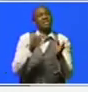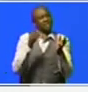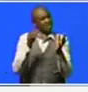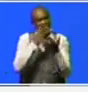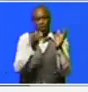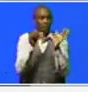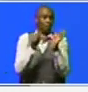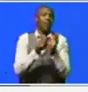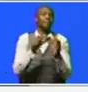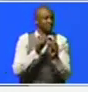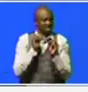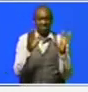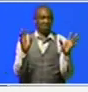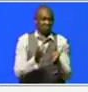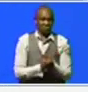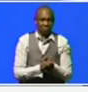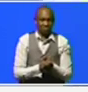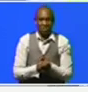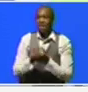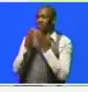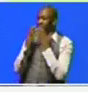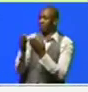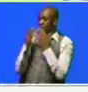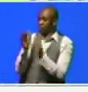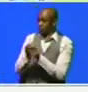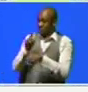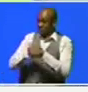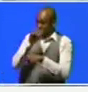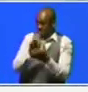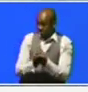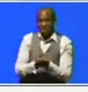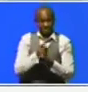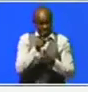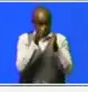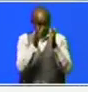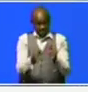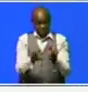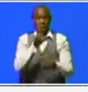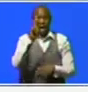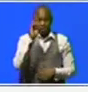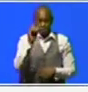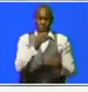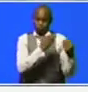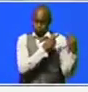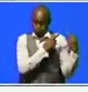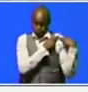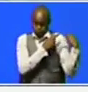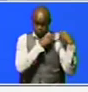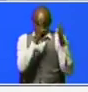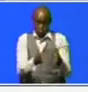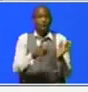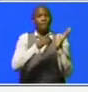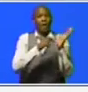issues. Yes. Thank you so much for your time, okay, sir. Now, that has been, or is the presiding or the returning officer for